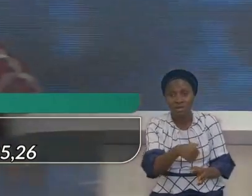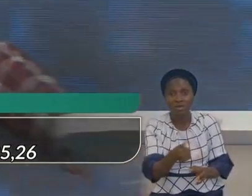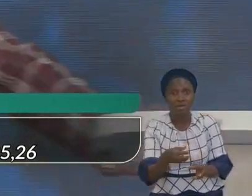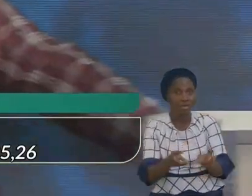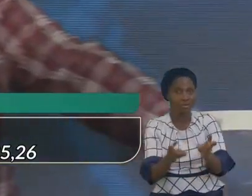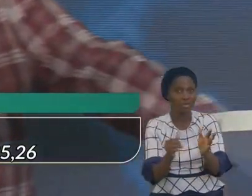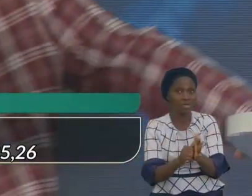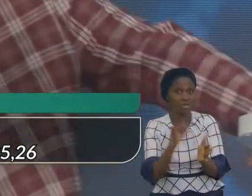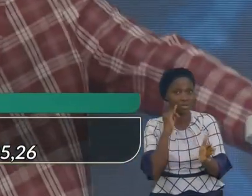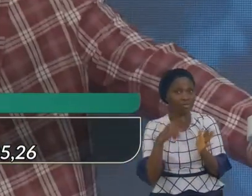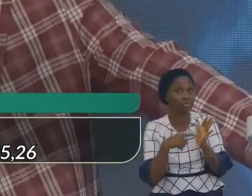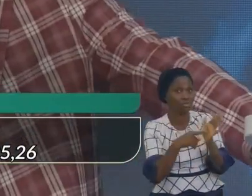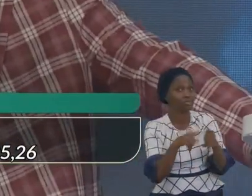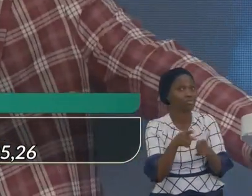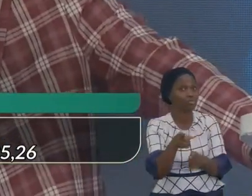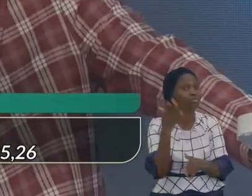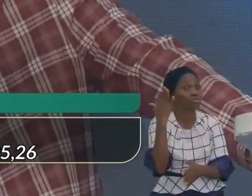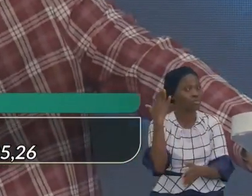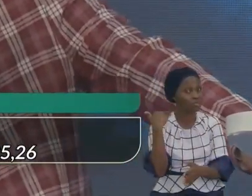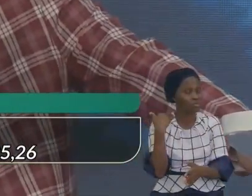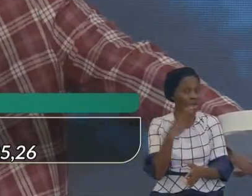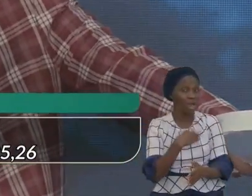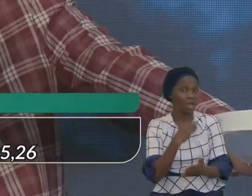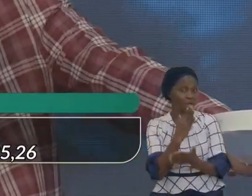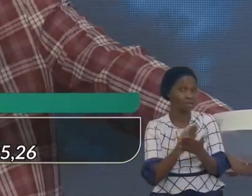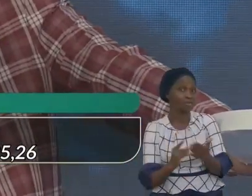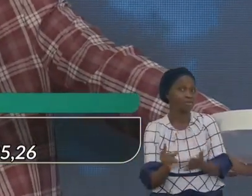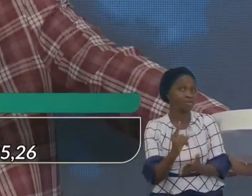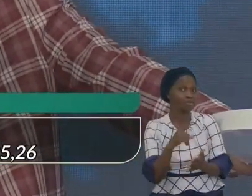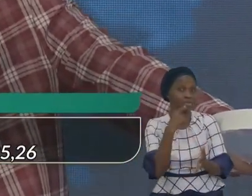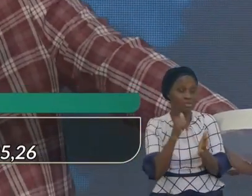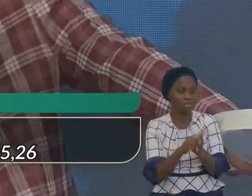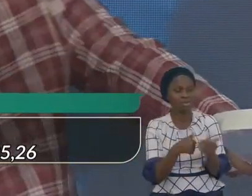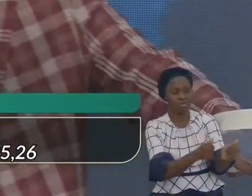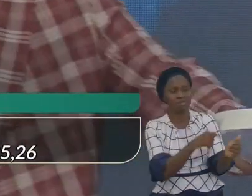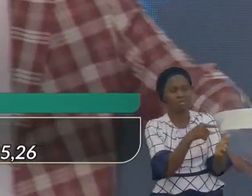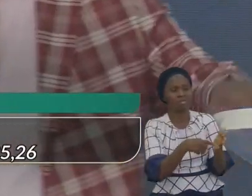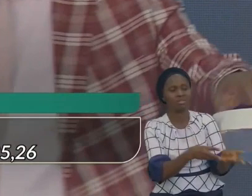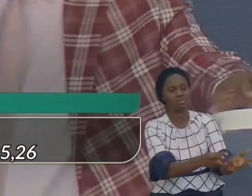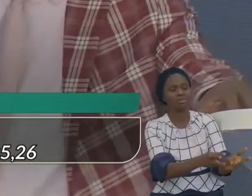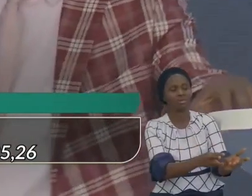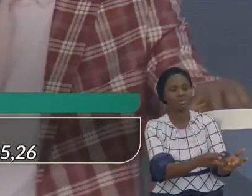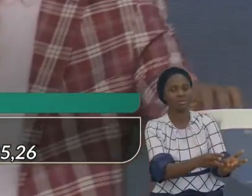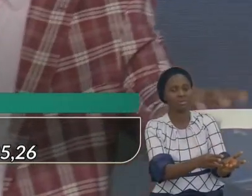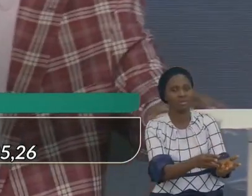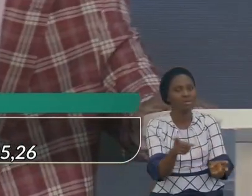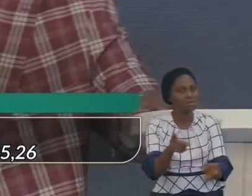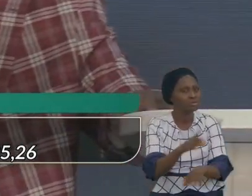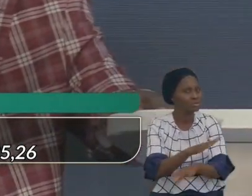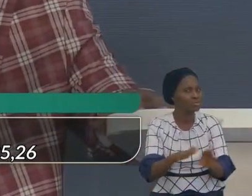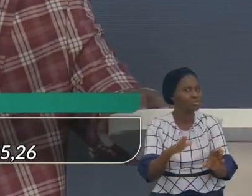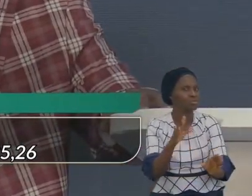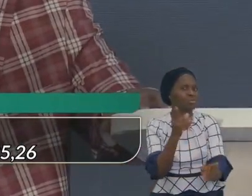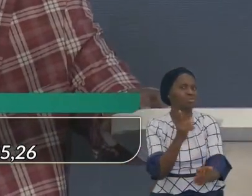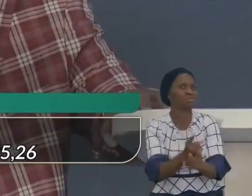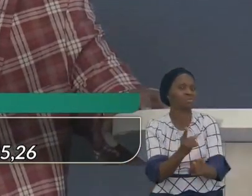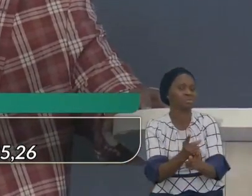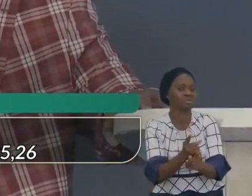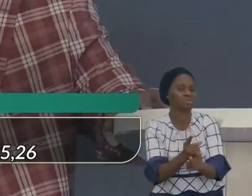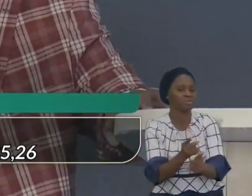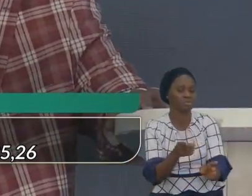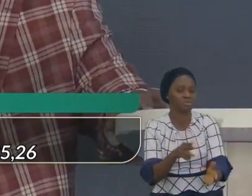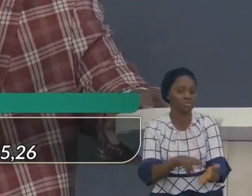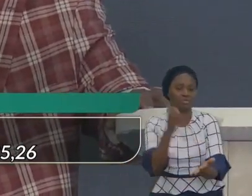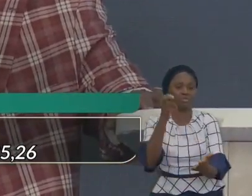this way, you don't just jump up and follow any way. You will check up. Is this the way